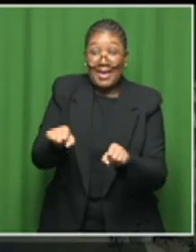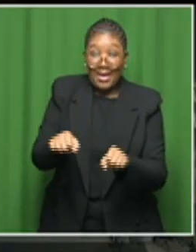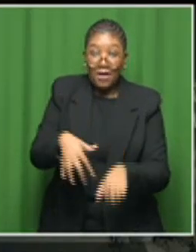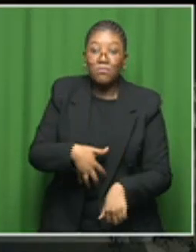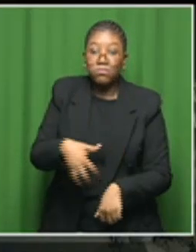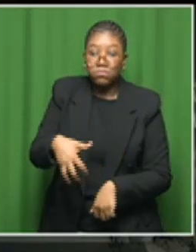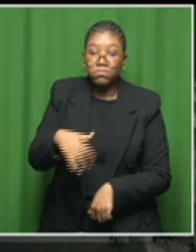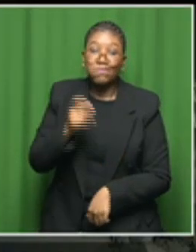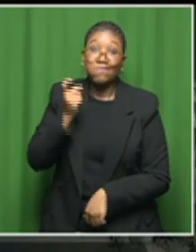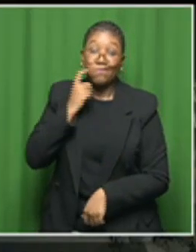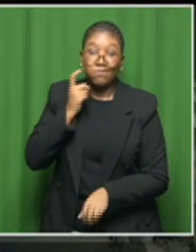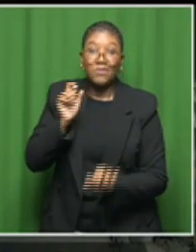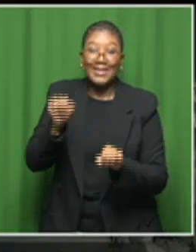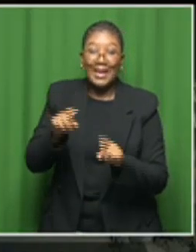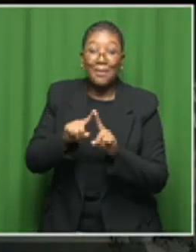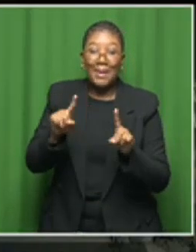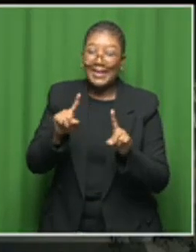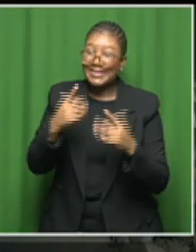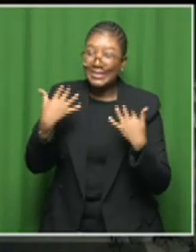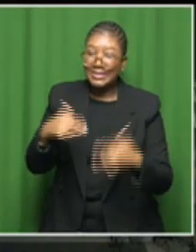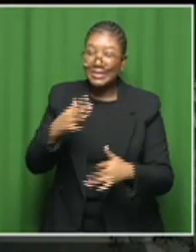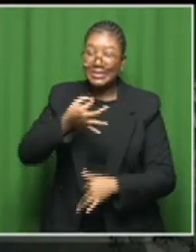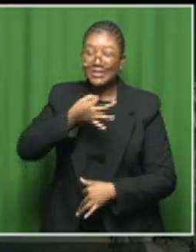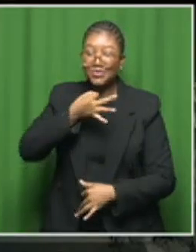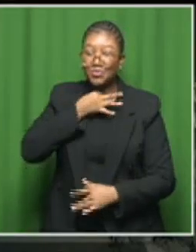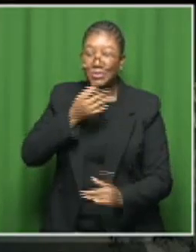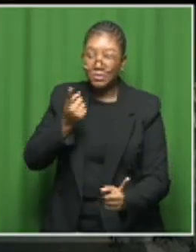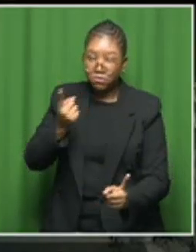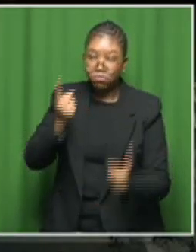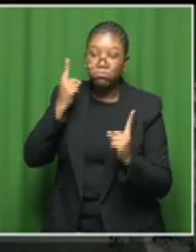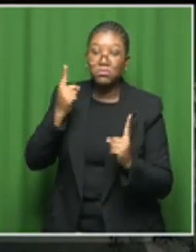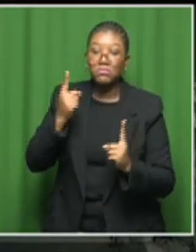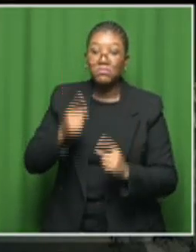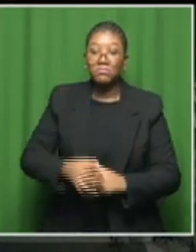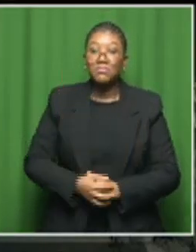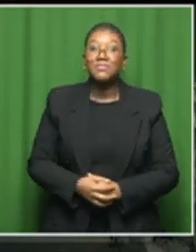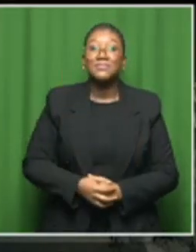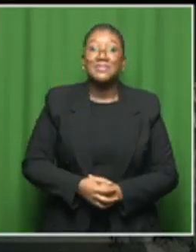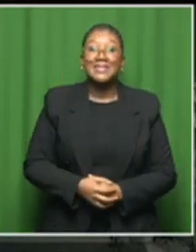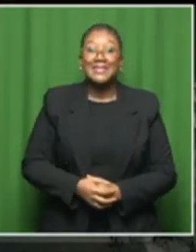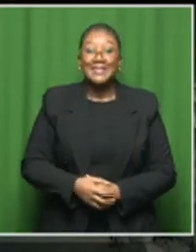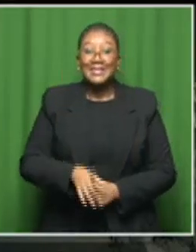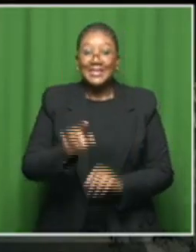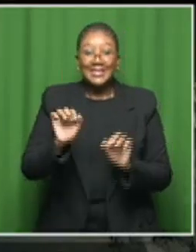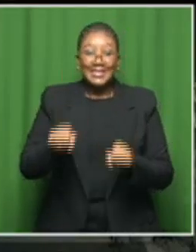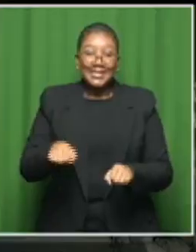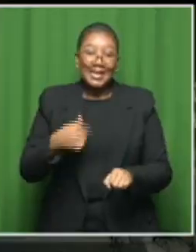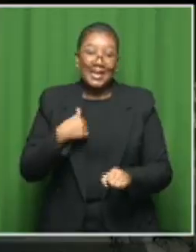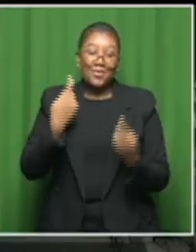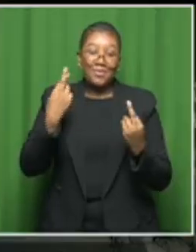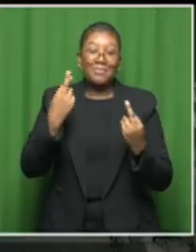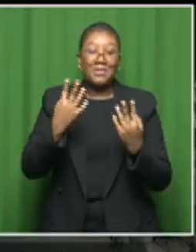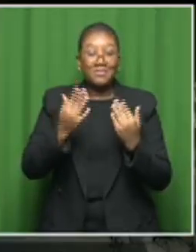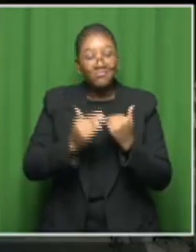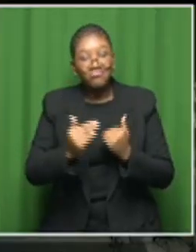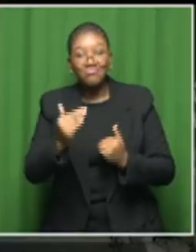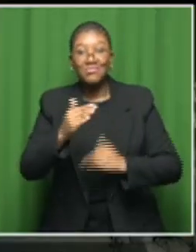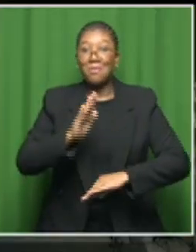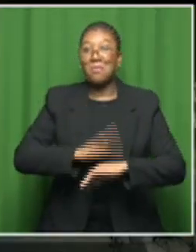normal, but it's at a high risk. The aftercare. It's definitely at a high risk. Ladies, I wish I could continue, and I